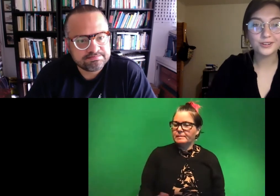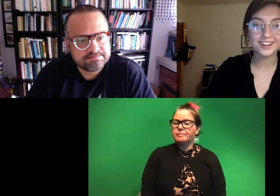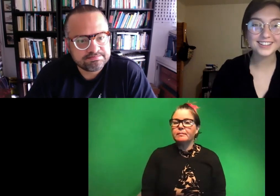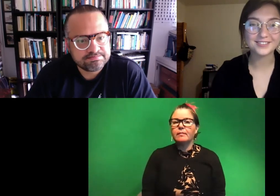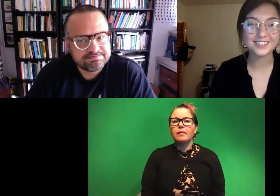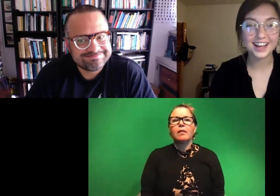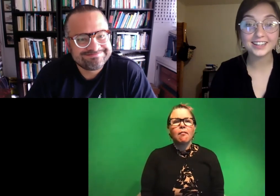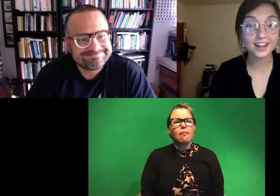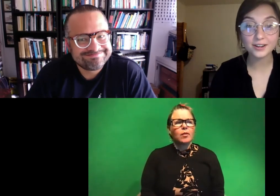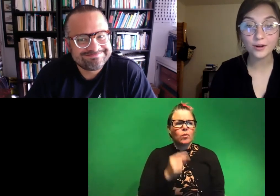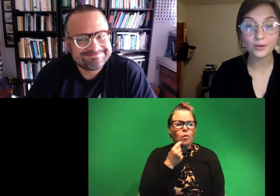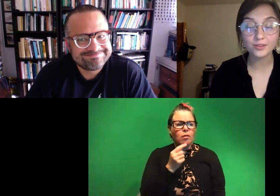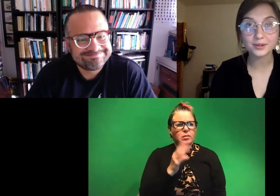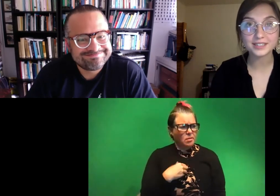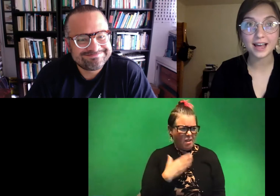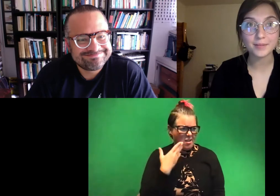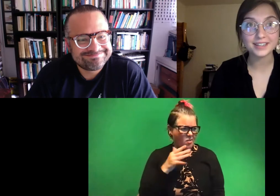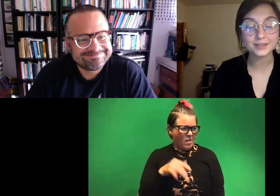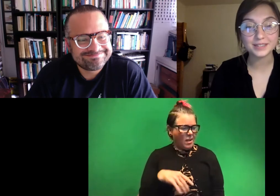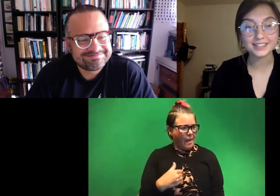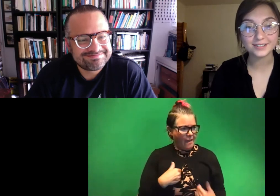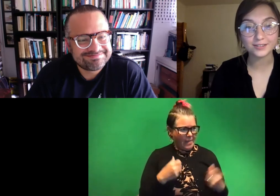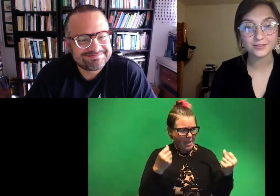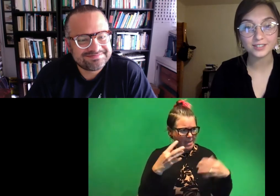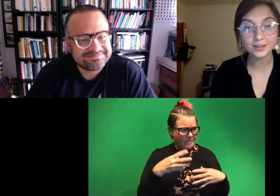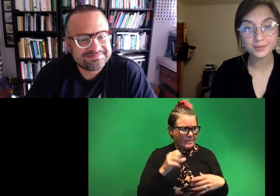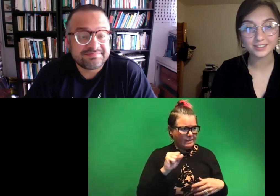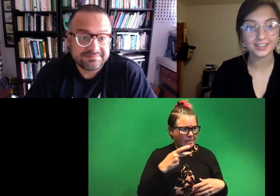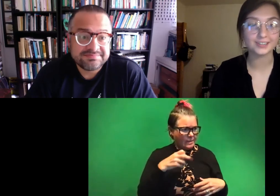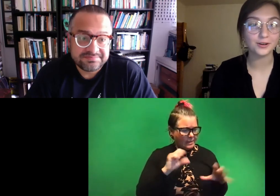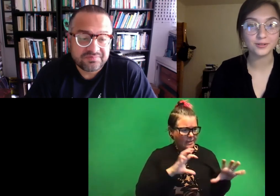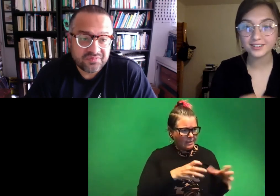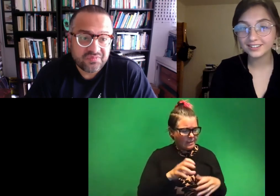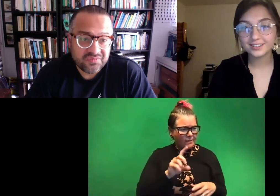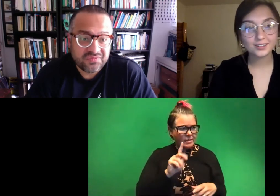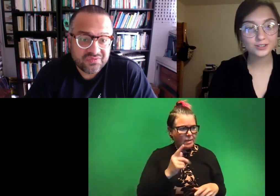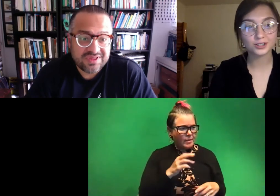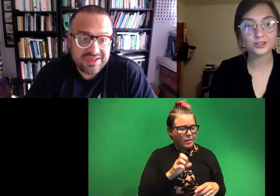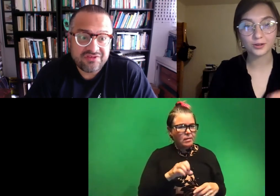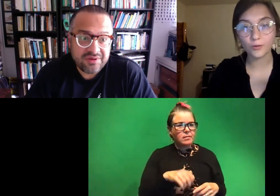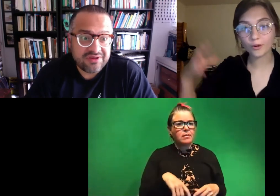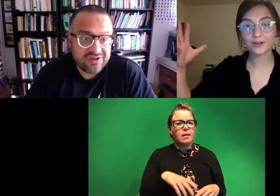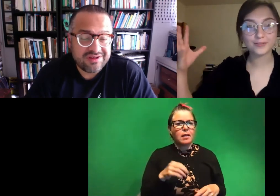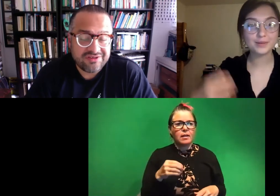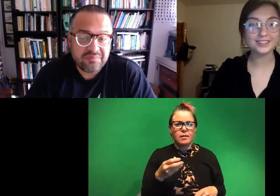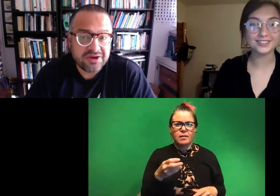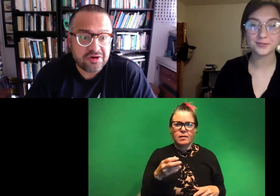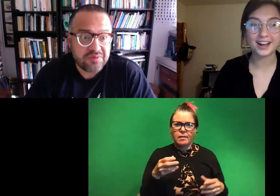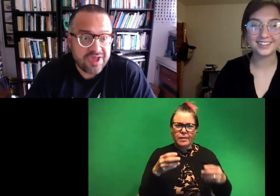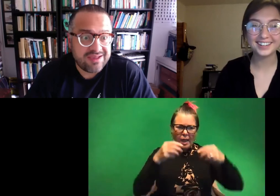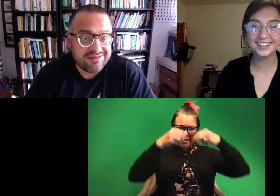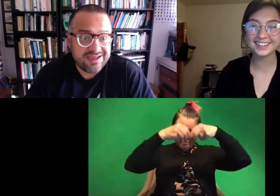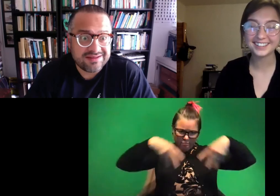Mm. Cool, awesome. I did not know there was that many species of dung beetle, let alone just